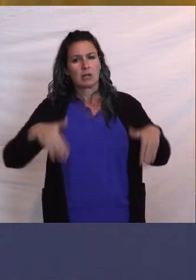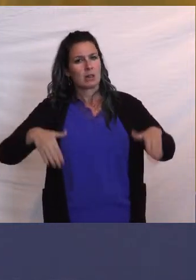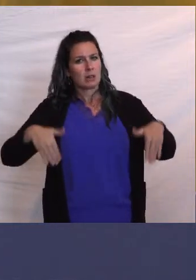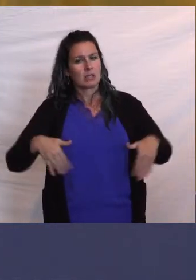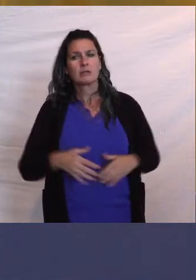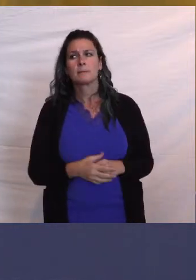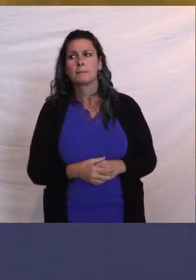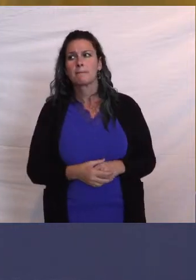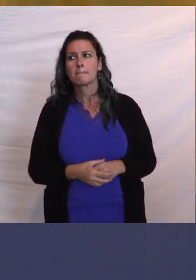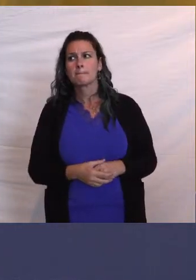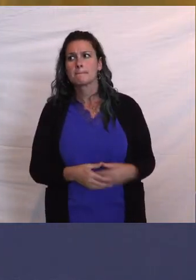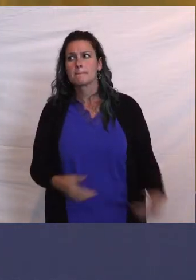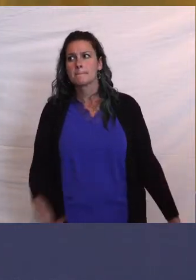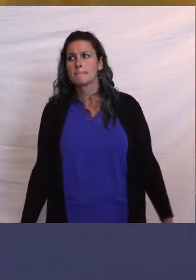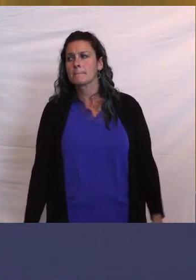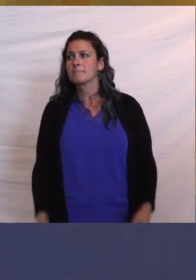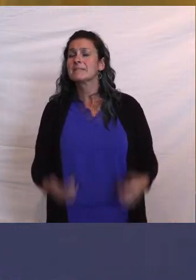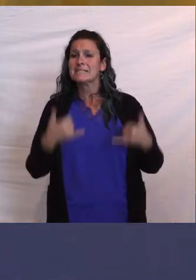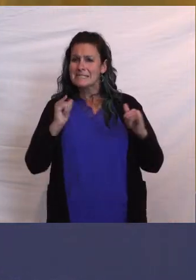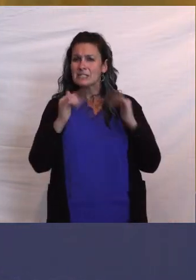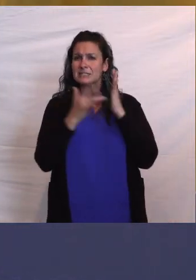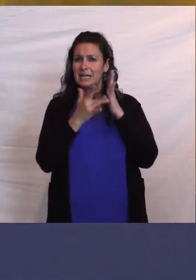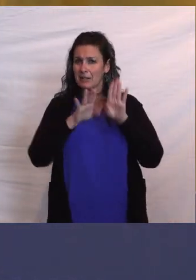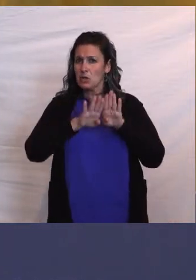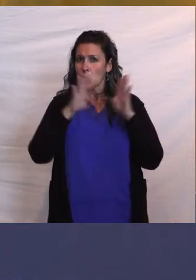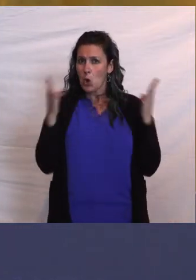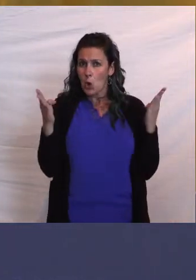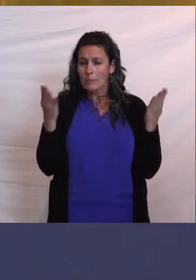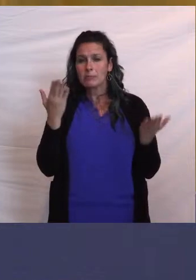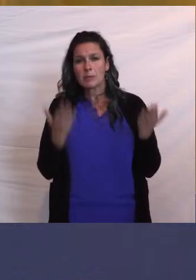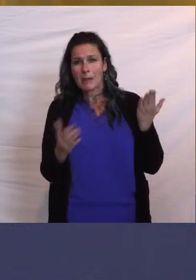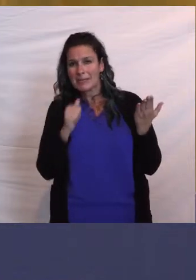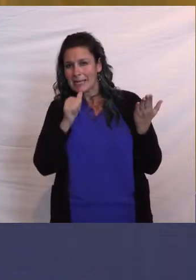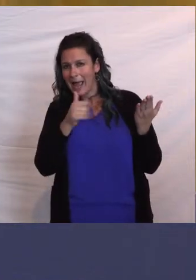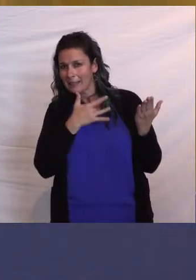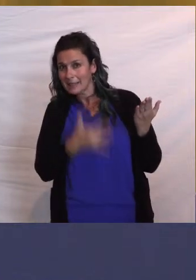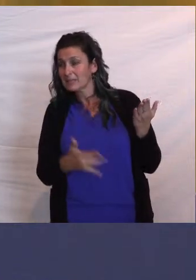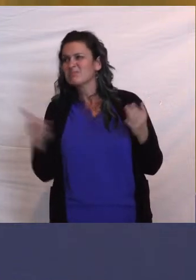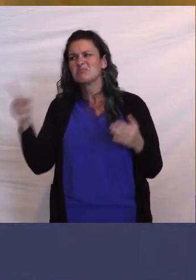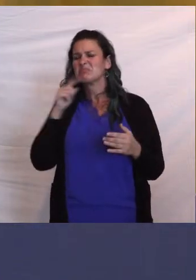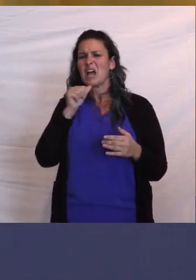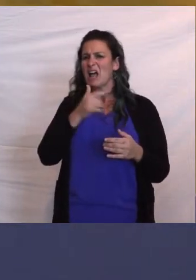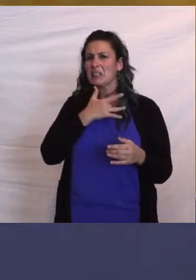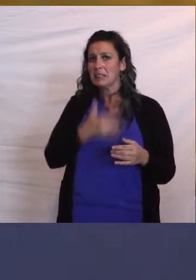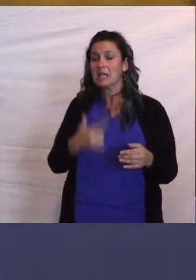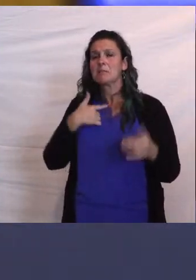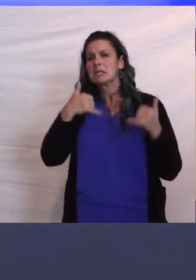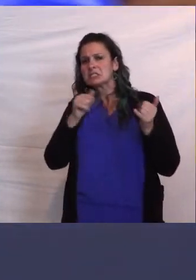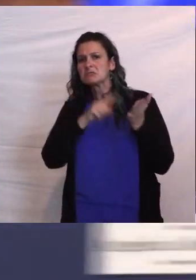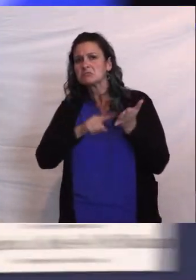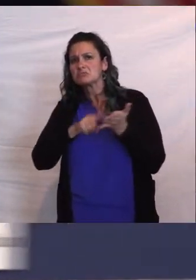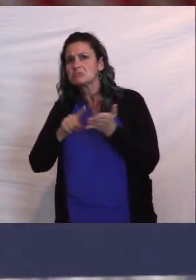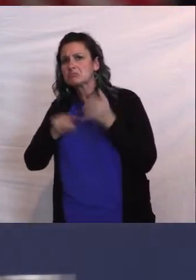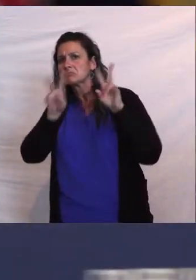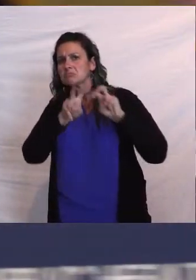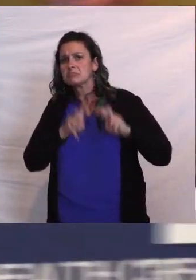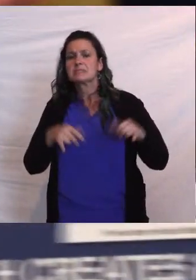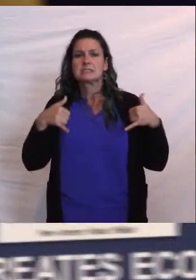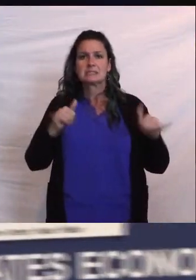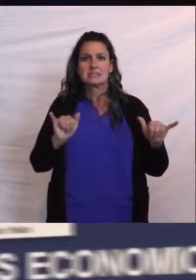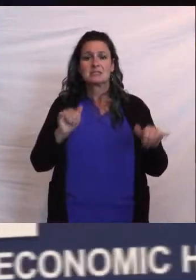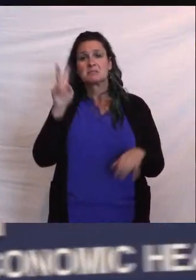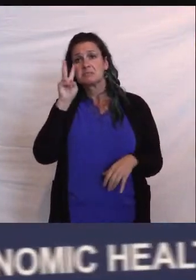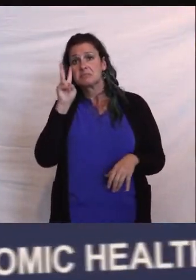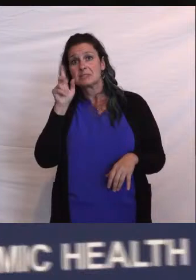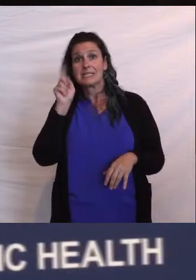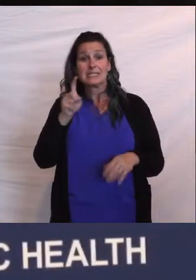that it's still technically open, but probably at this point unlikely? Unlikely, I would say, but we still are doing those assessments to see if we hit